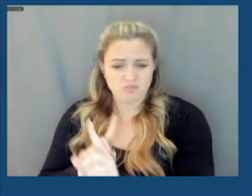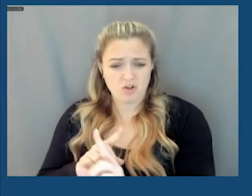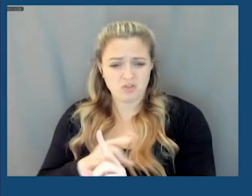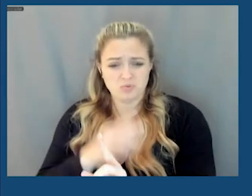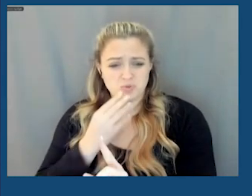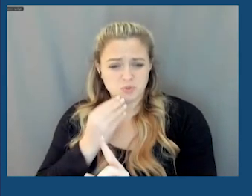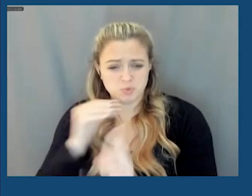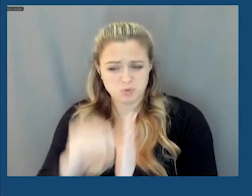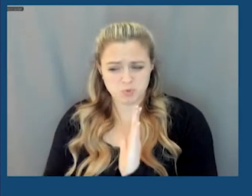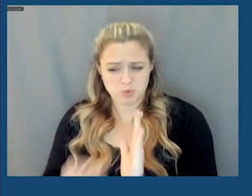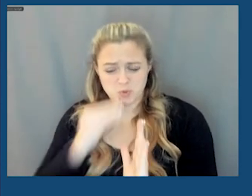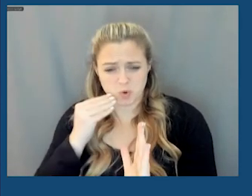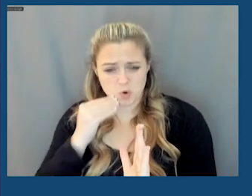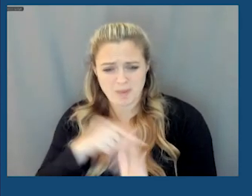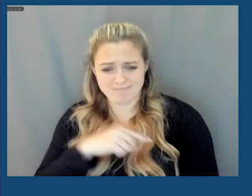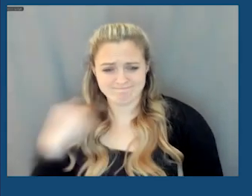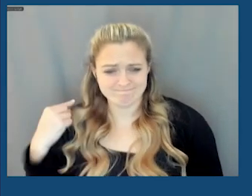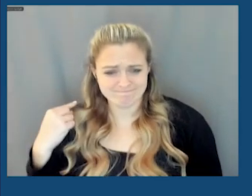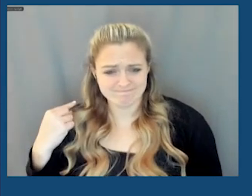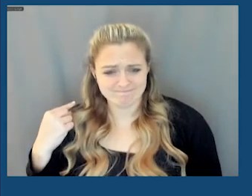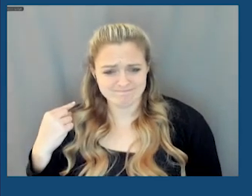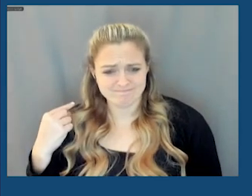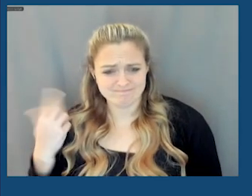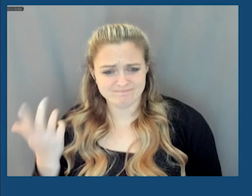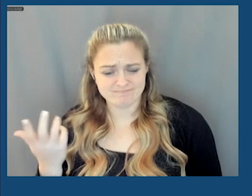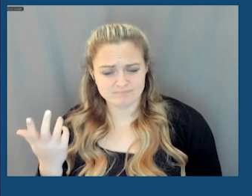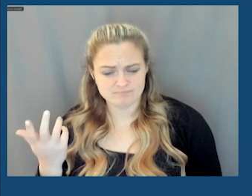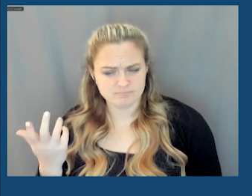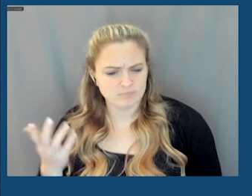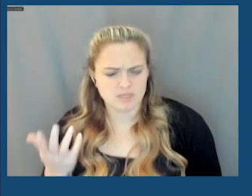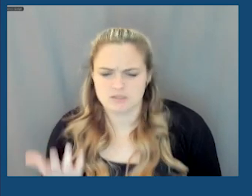throats. My friends,